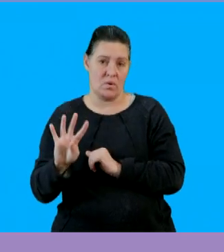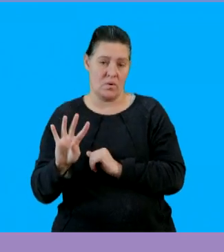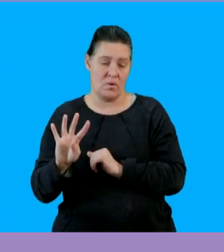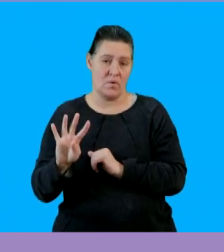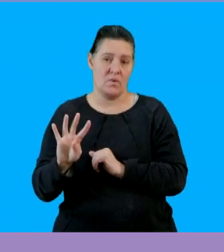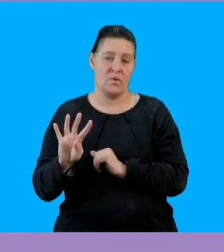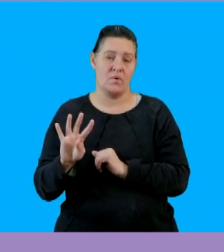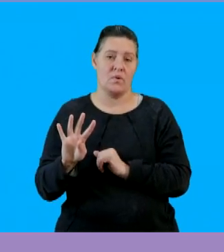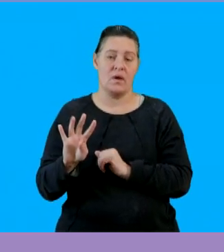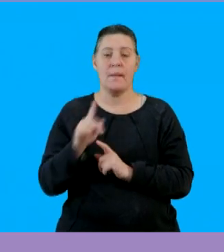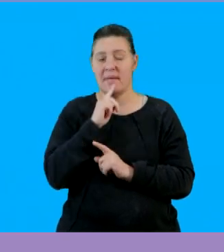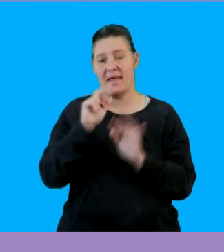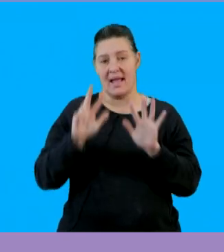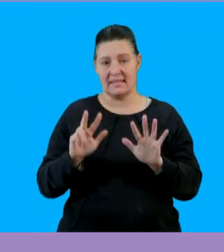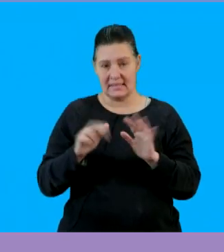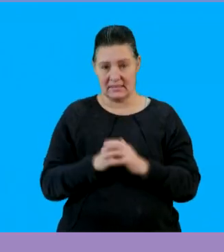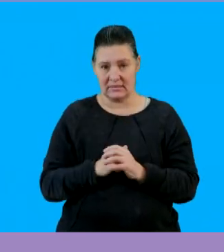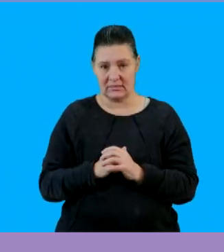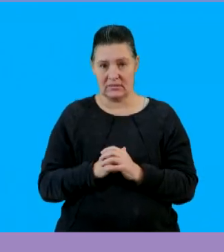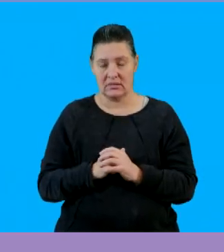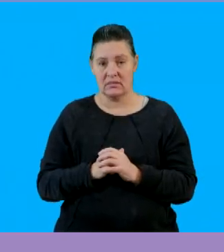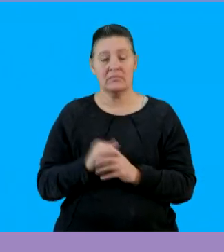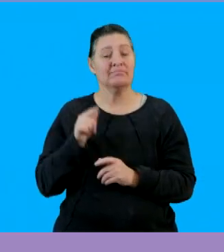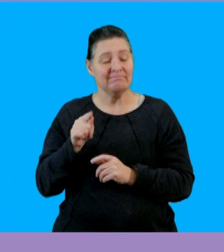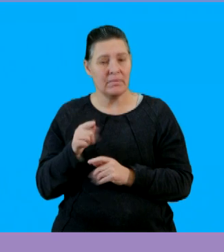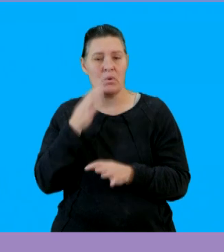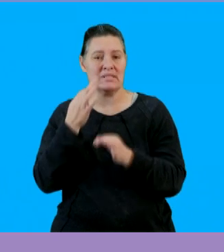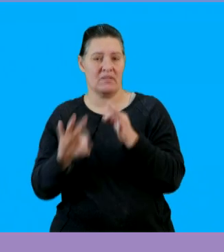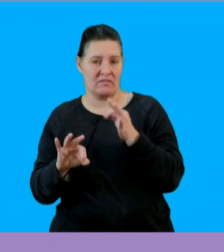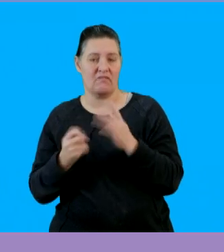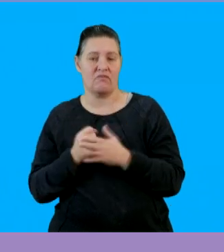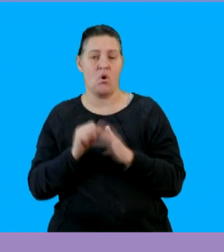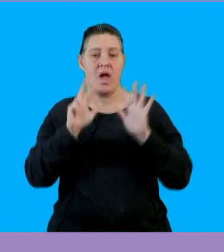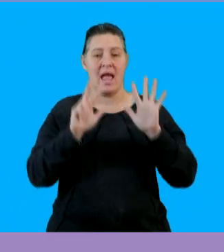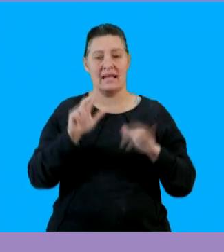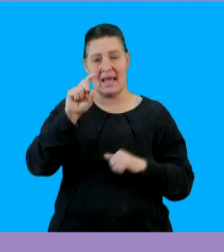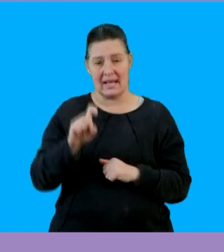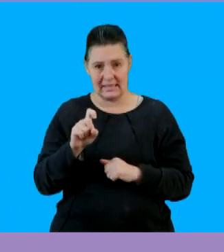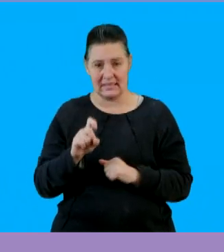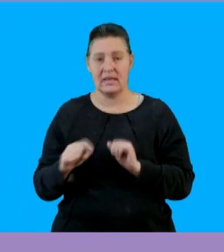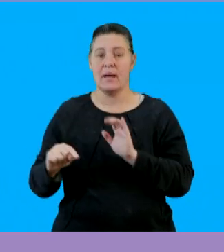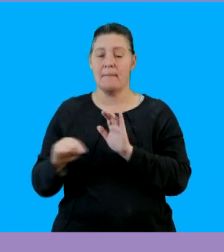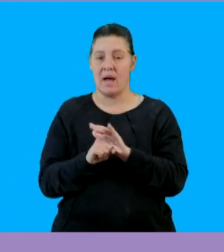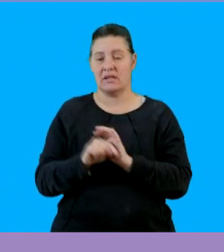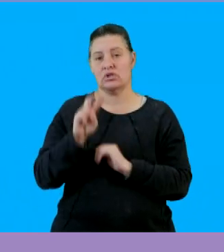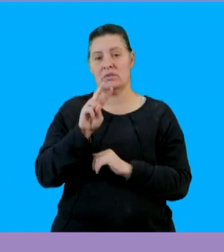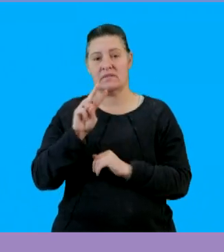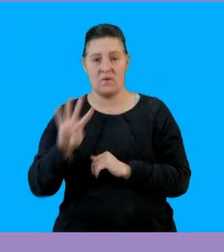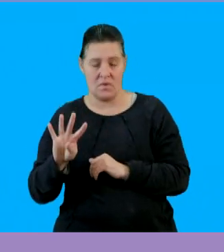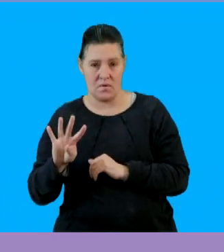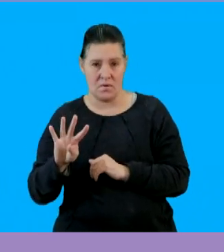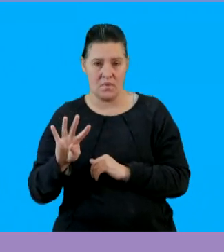minus 4 is an 8. So that has been simplified to 8x